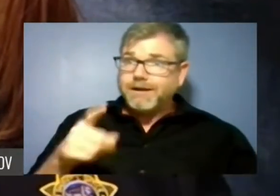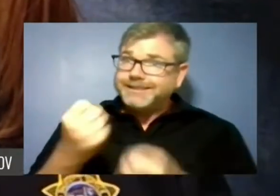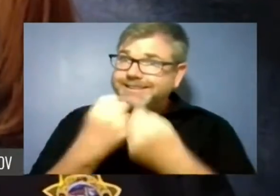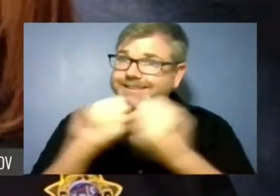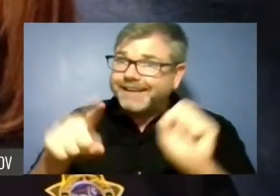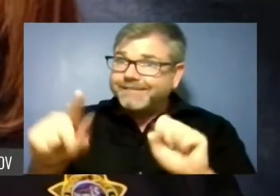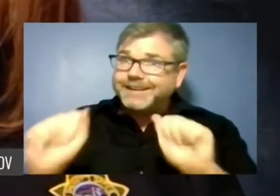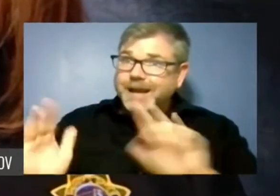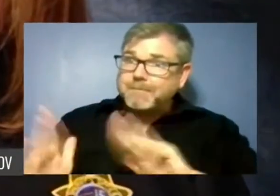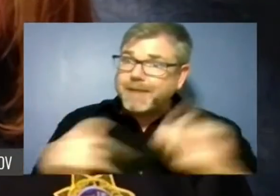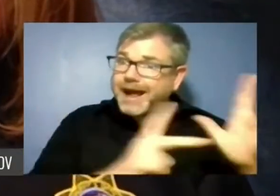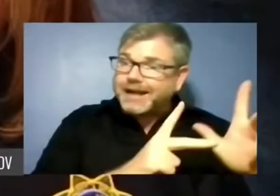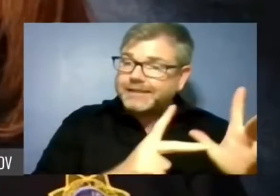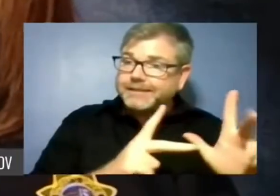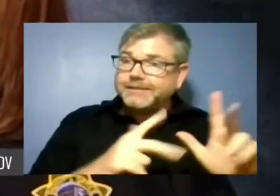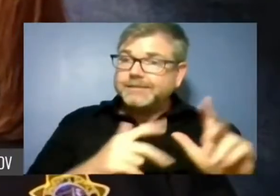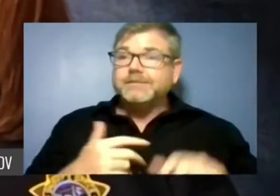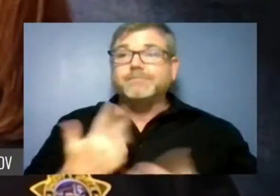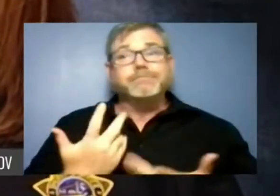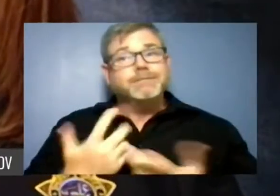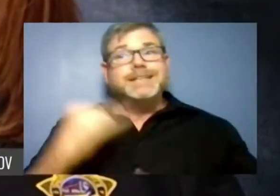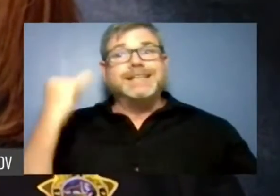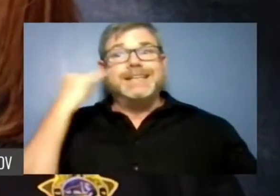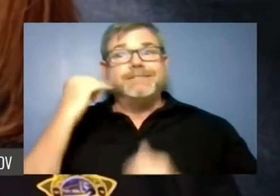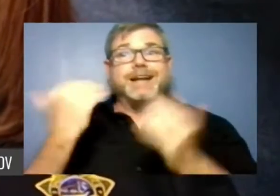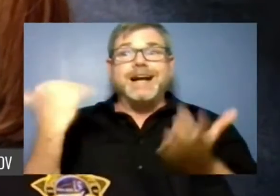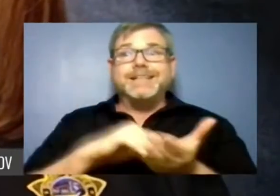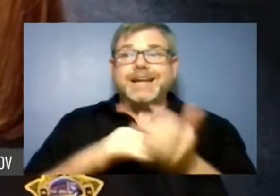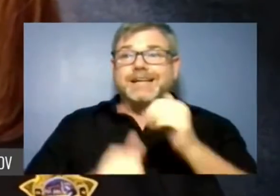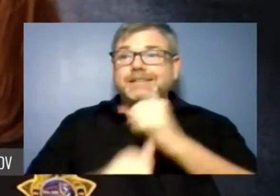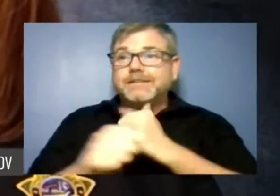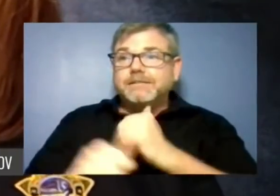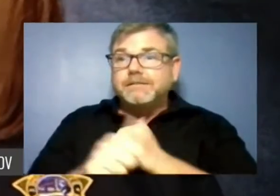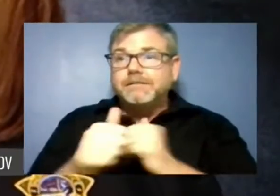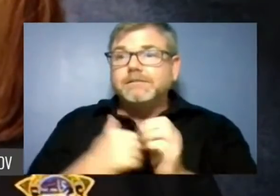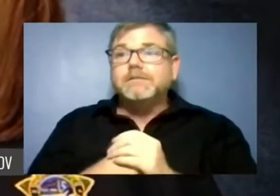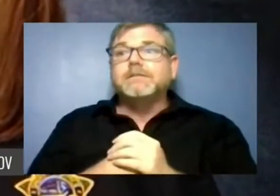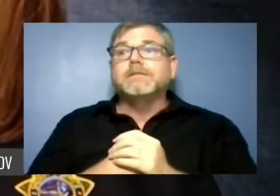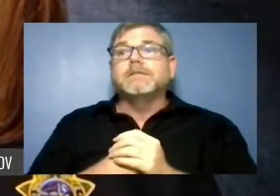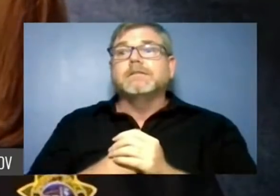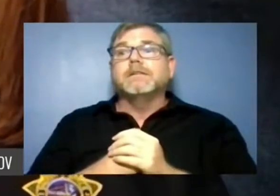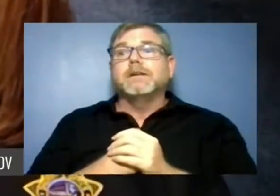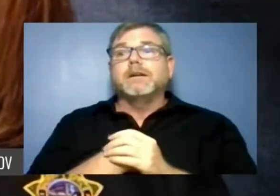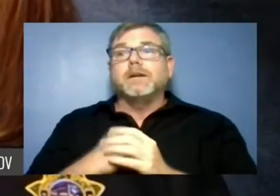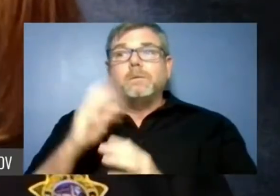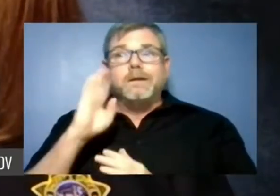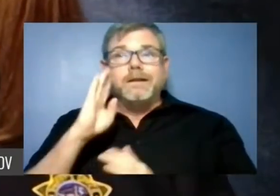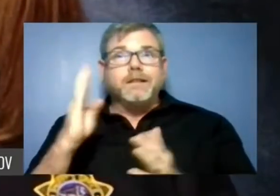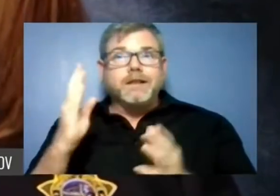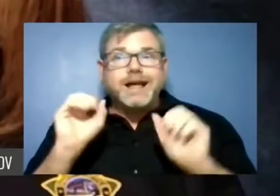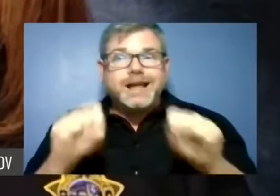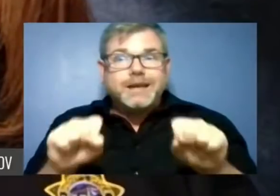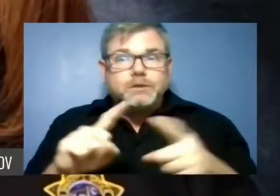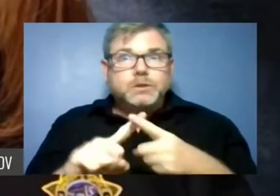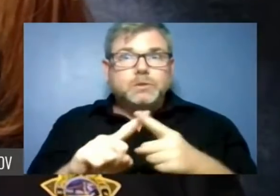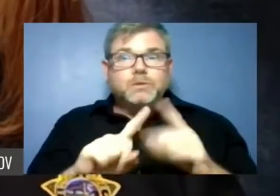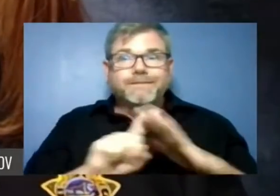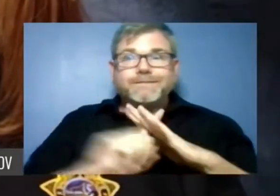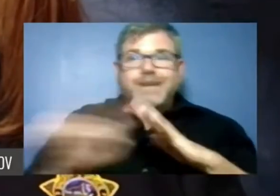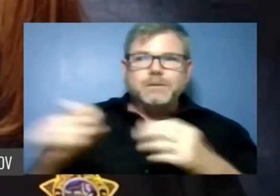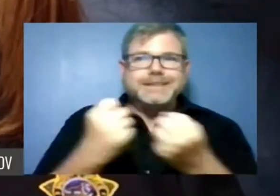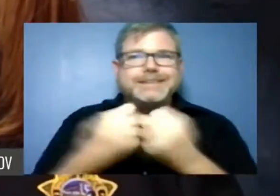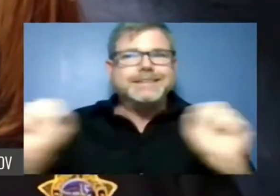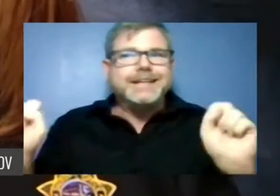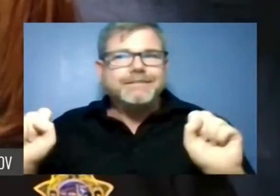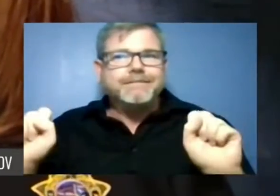things don't go the way that we think they're going to? And so those are our primary concerns, along with road conditions, infrastructure. And as most